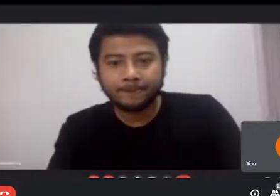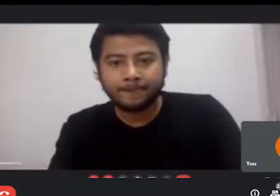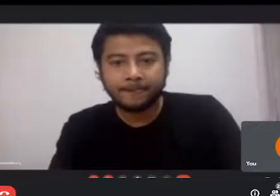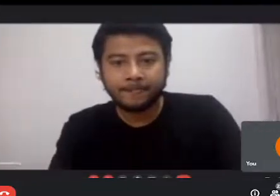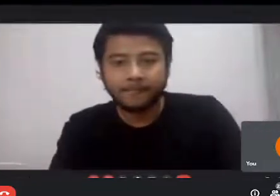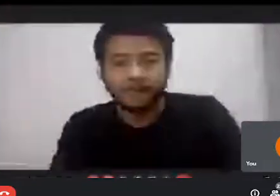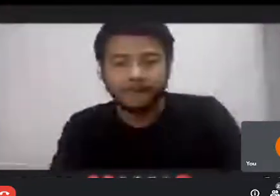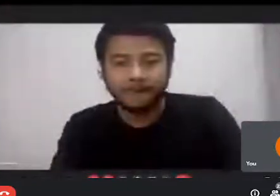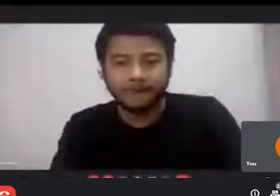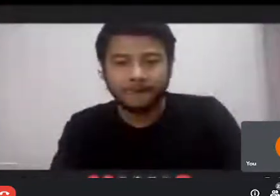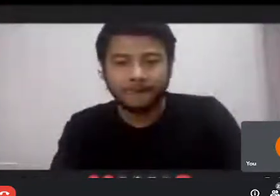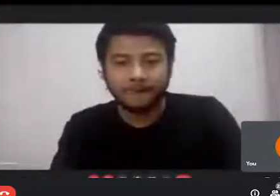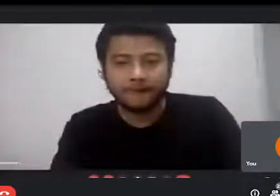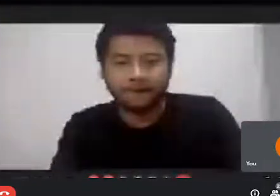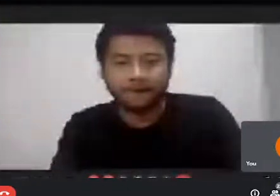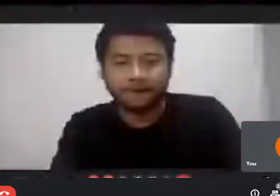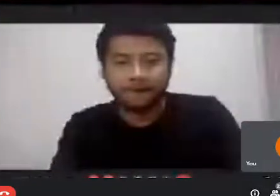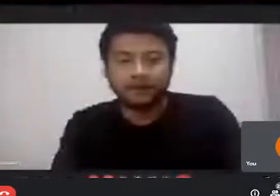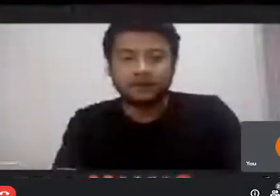Okay.